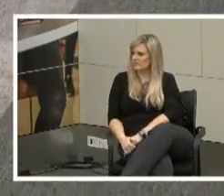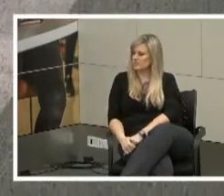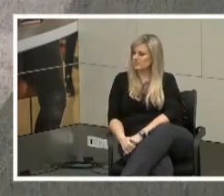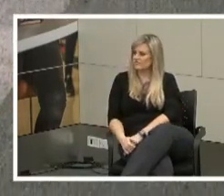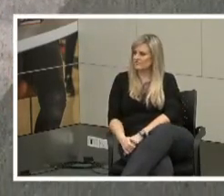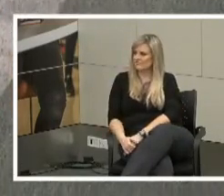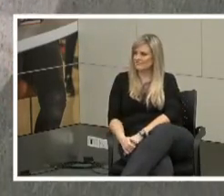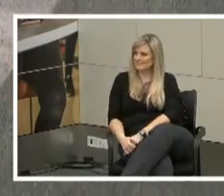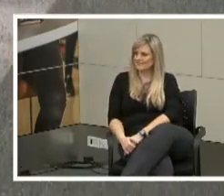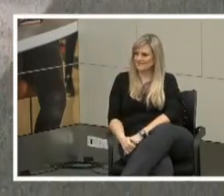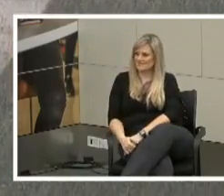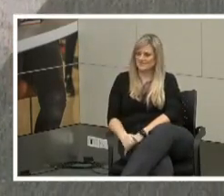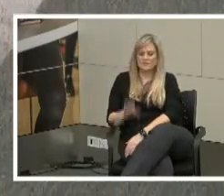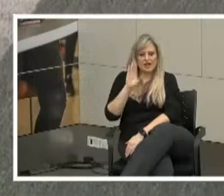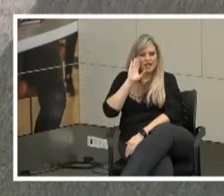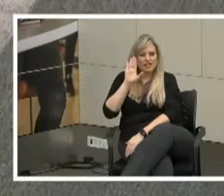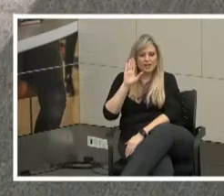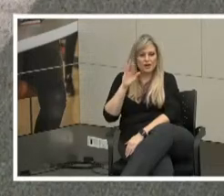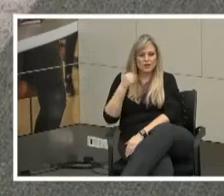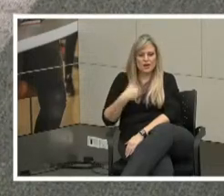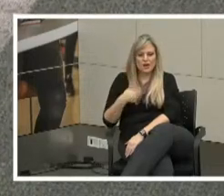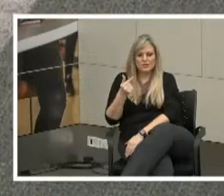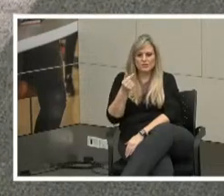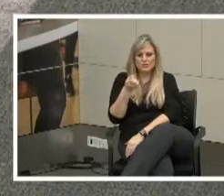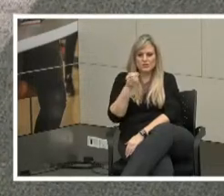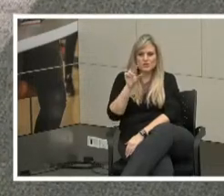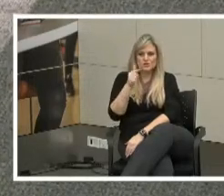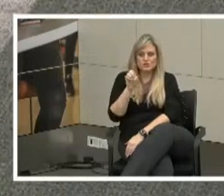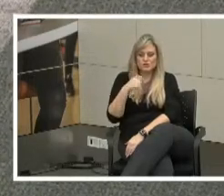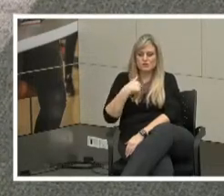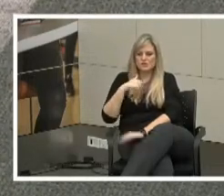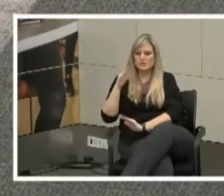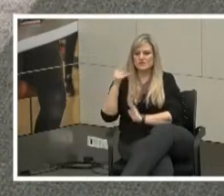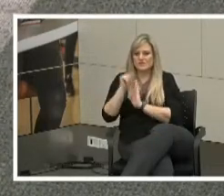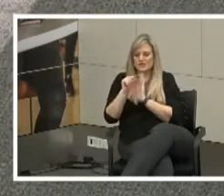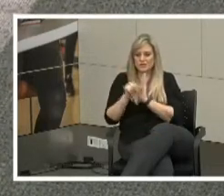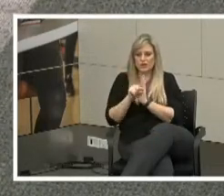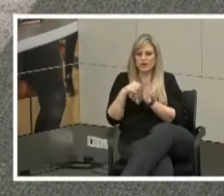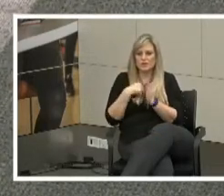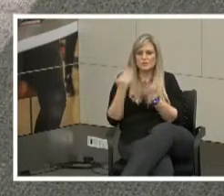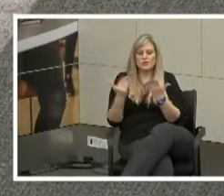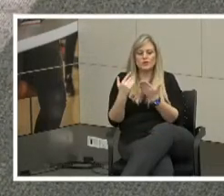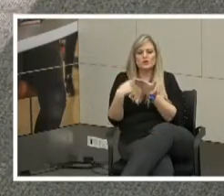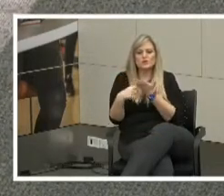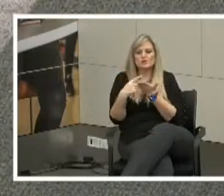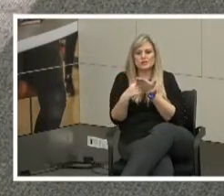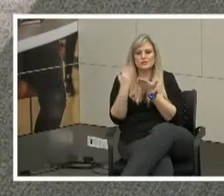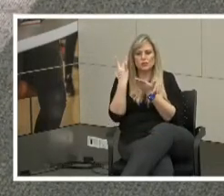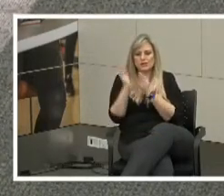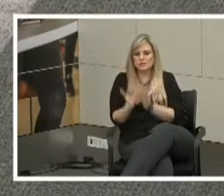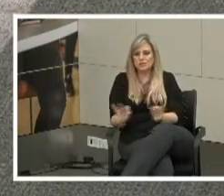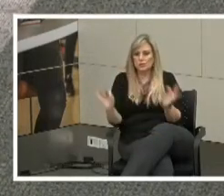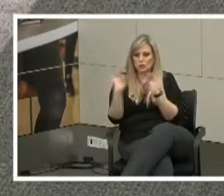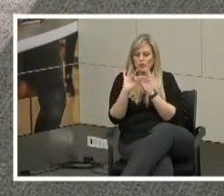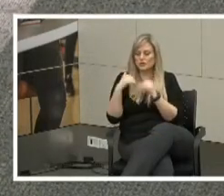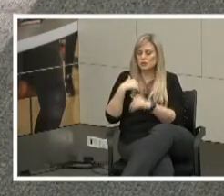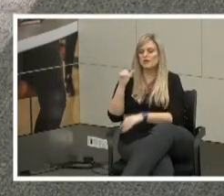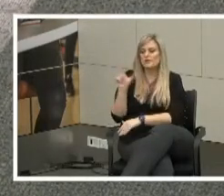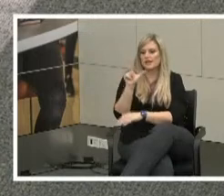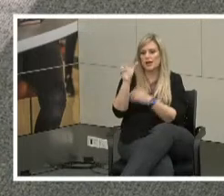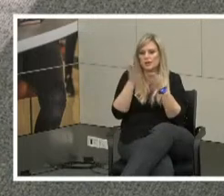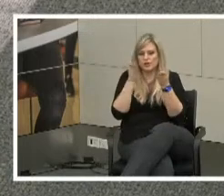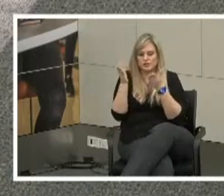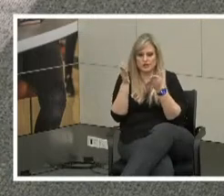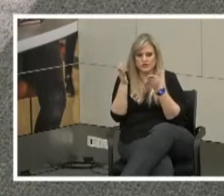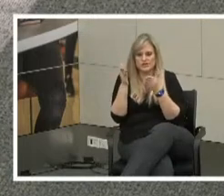go ahead hello I'm George and I'm in fifth grade I've come to talk about the importance of Library services and name that